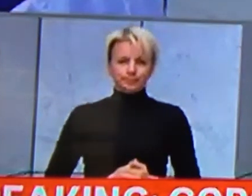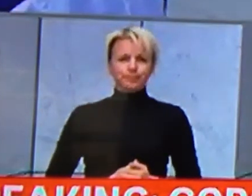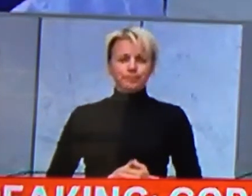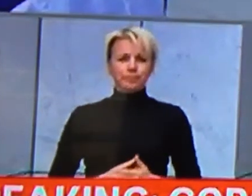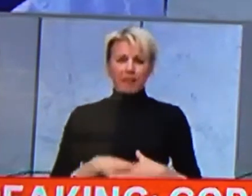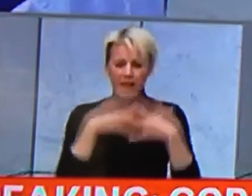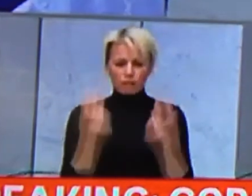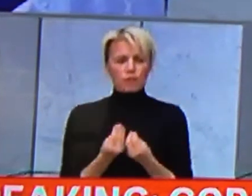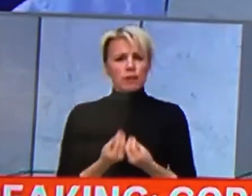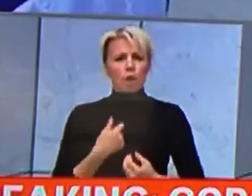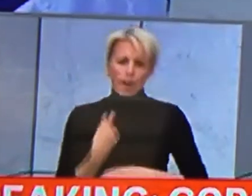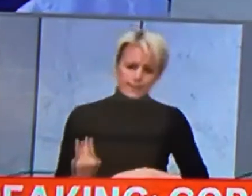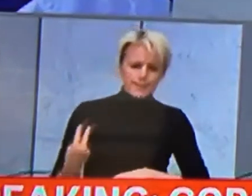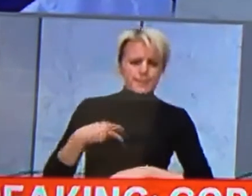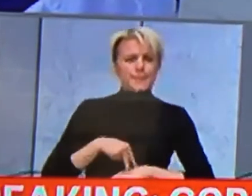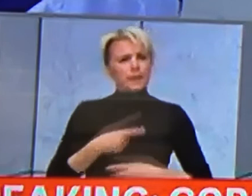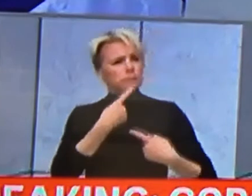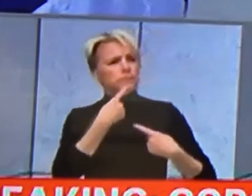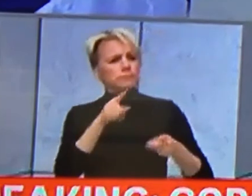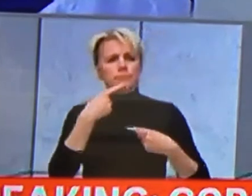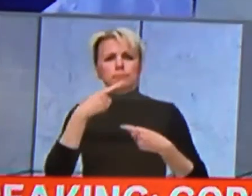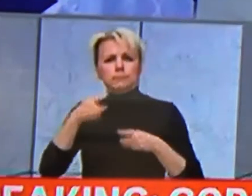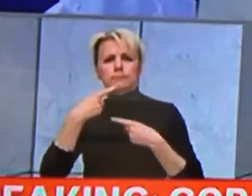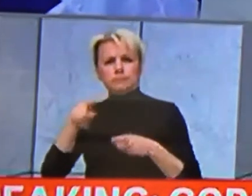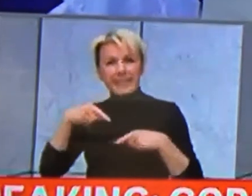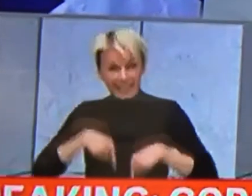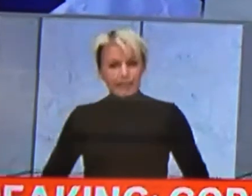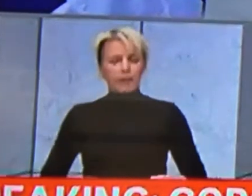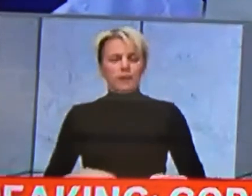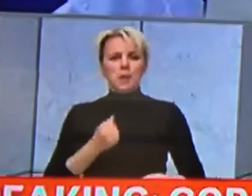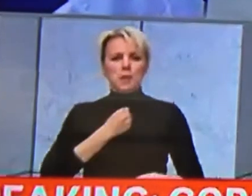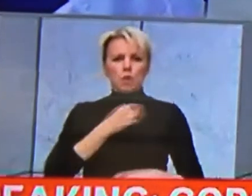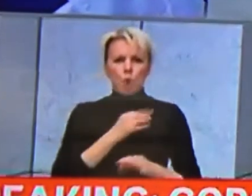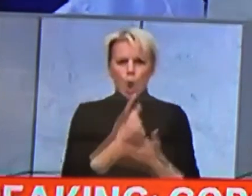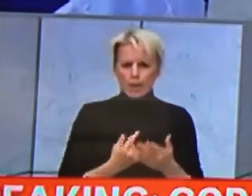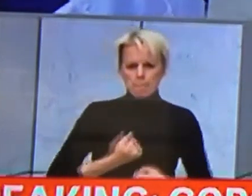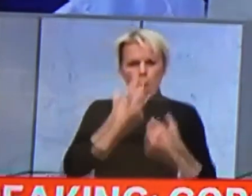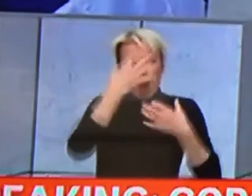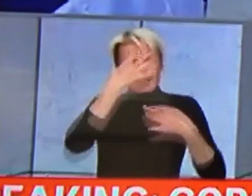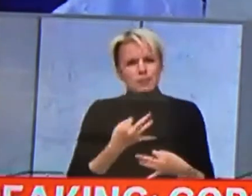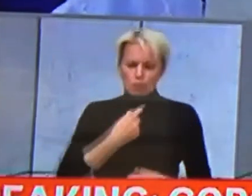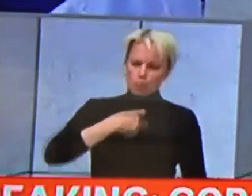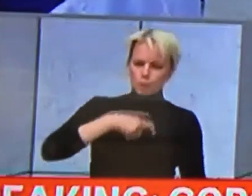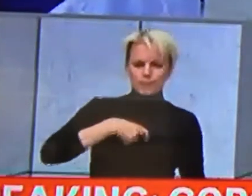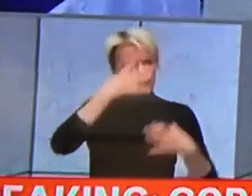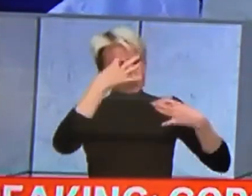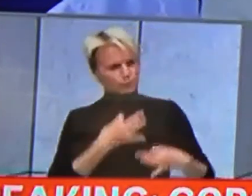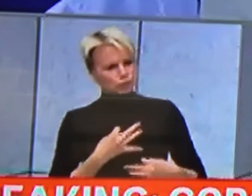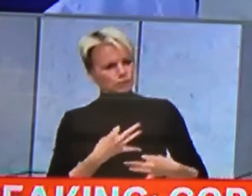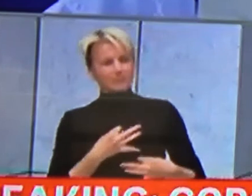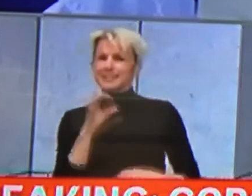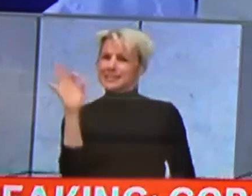the decisions of all premiers, chief ministers and myself. This is not some personal view of mine. This